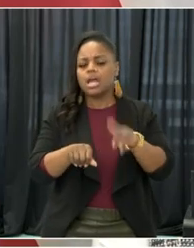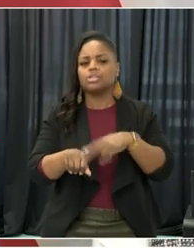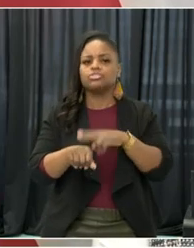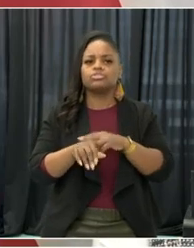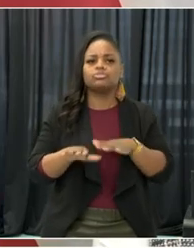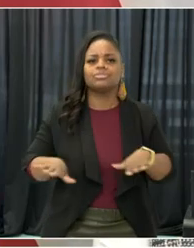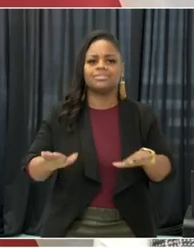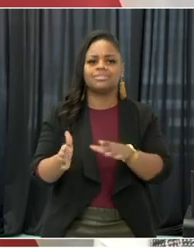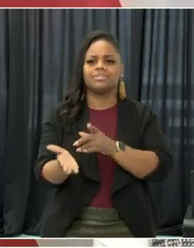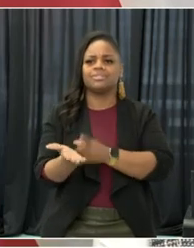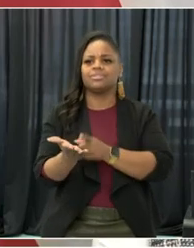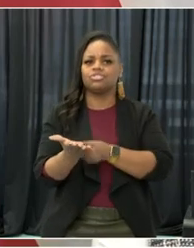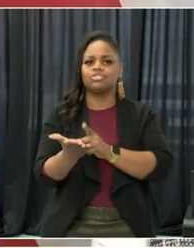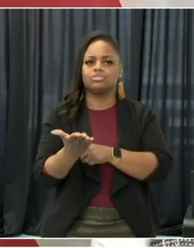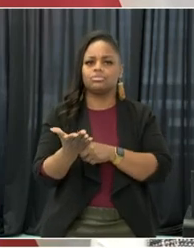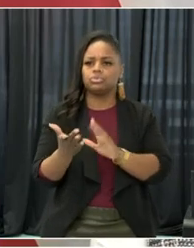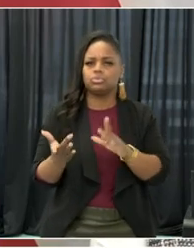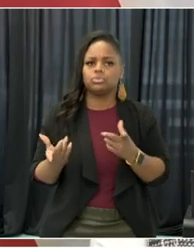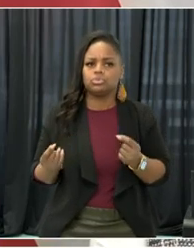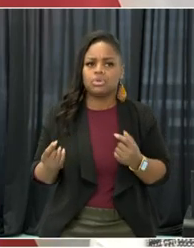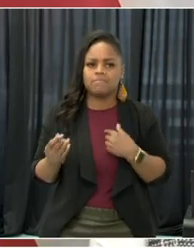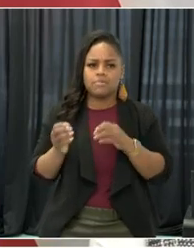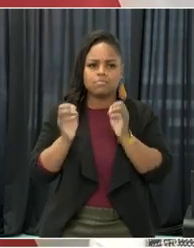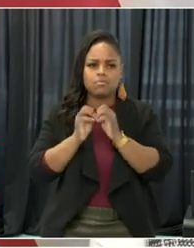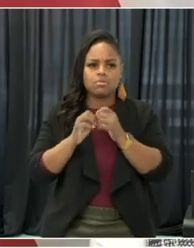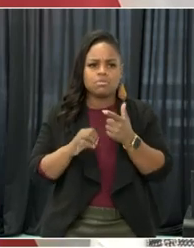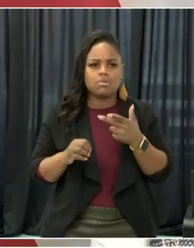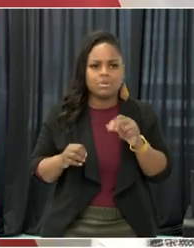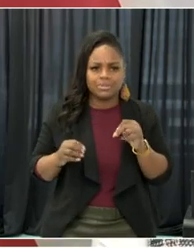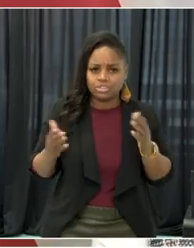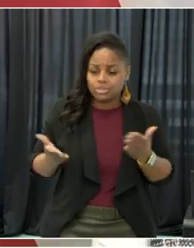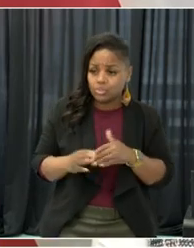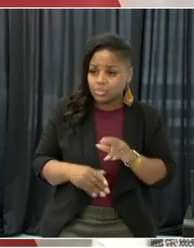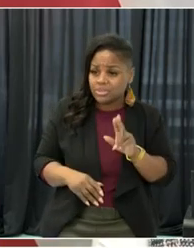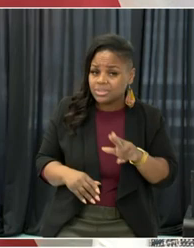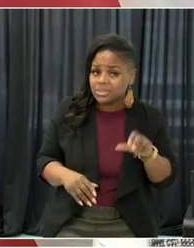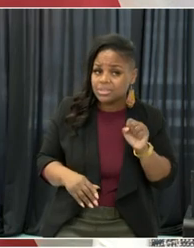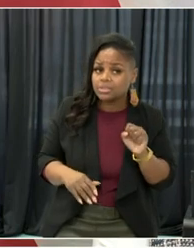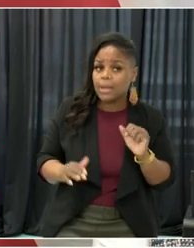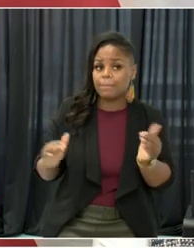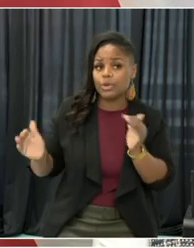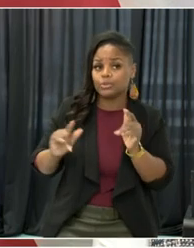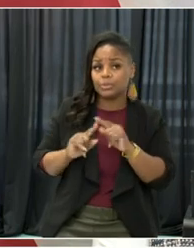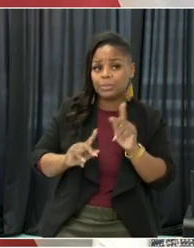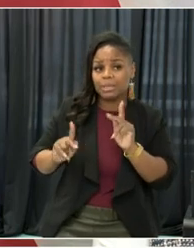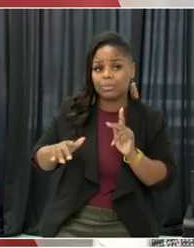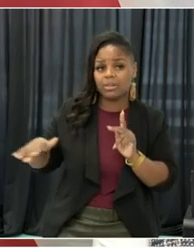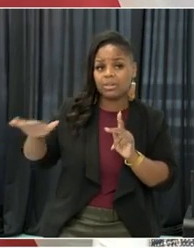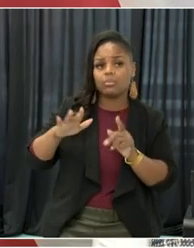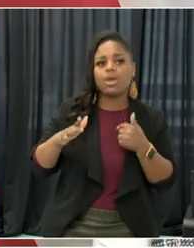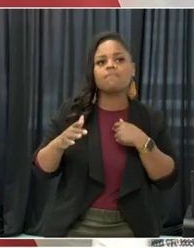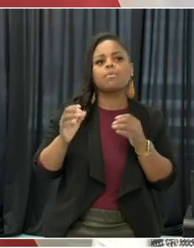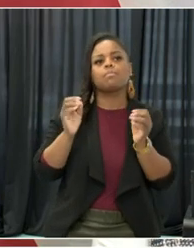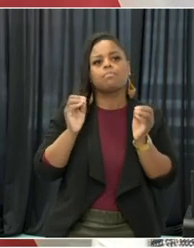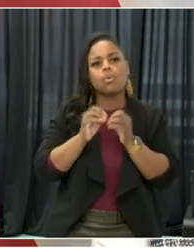have more guns in the U.S. than we have people. We now have more concealed carry